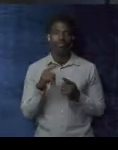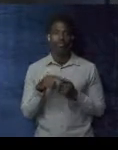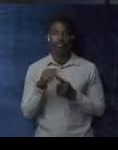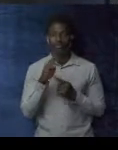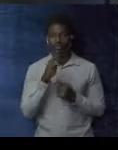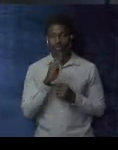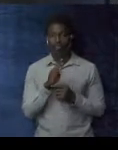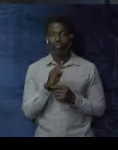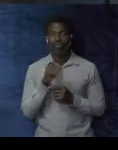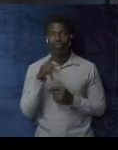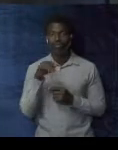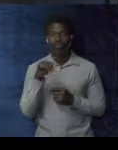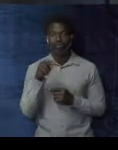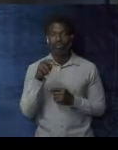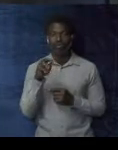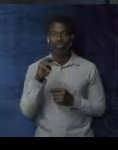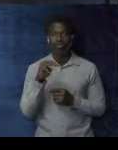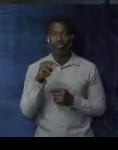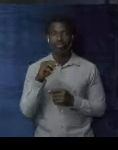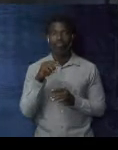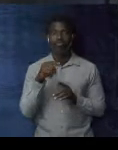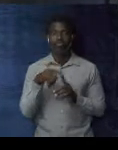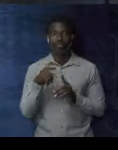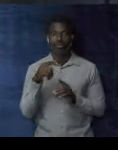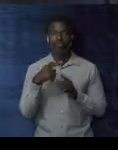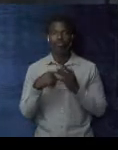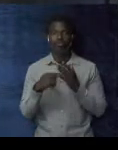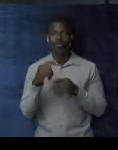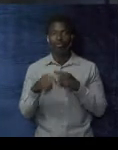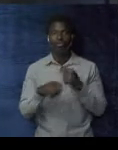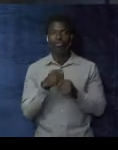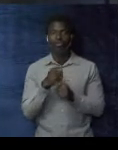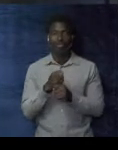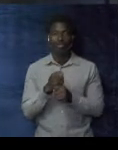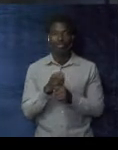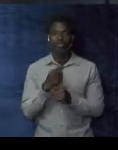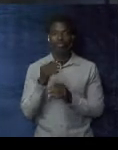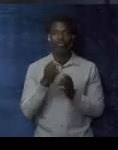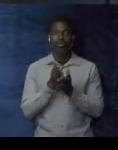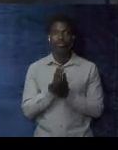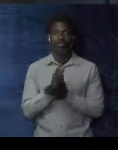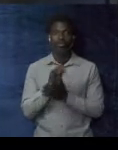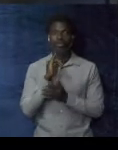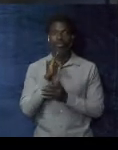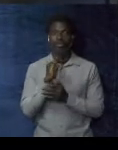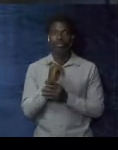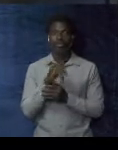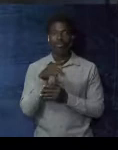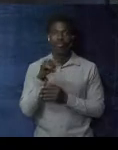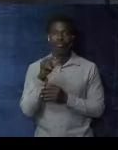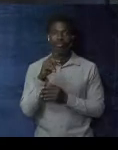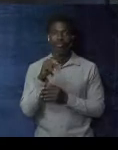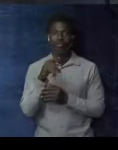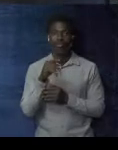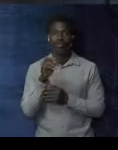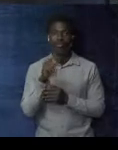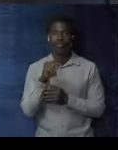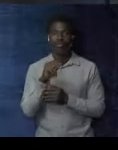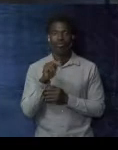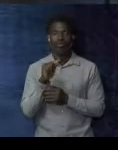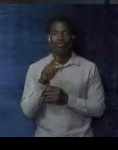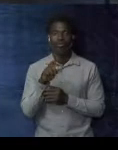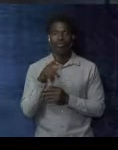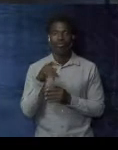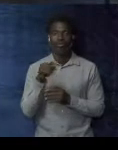is it? Is it going to be a cylinder, a cuboid, or pentagonal prism? Well, the correct option is a pentagonal